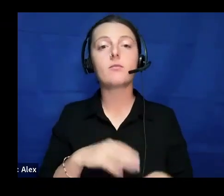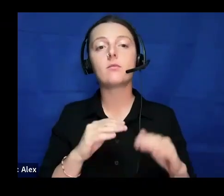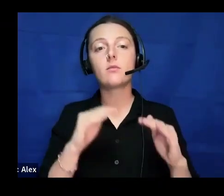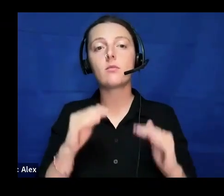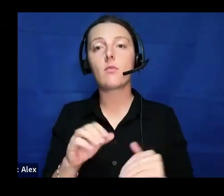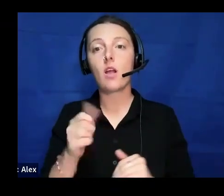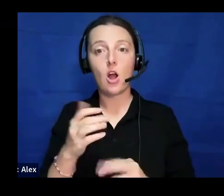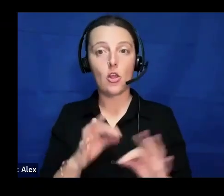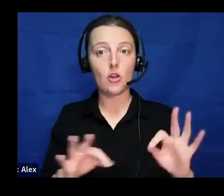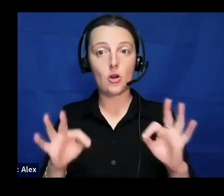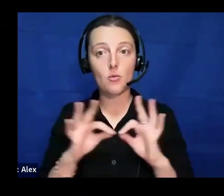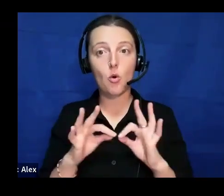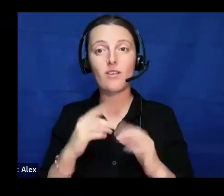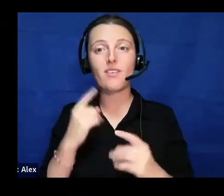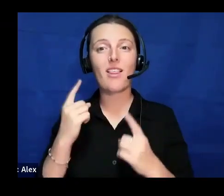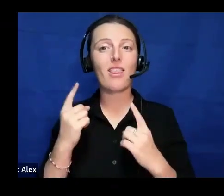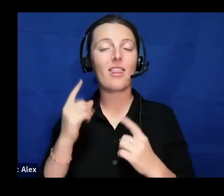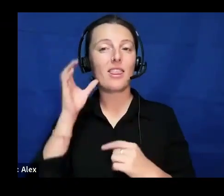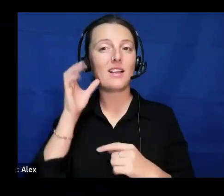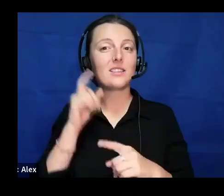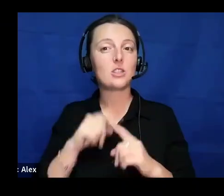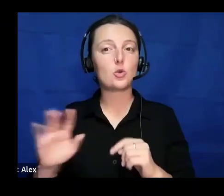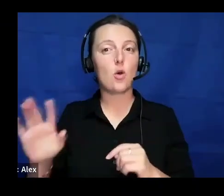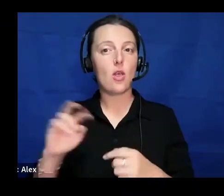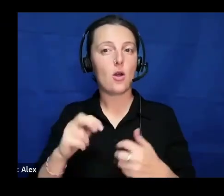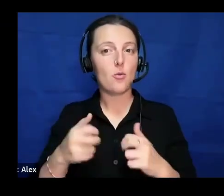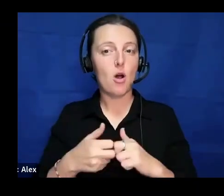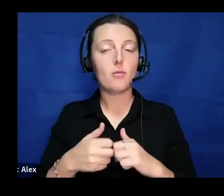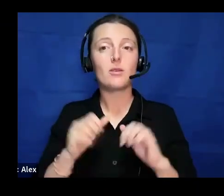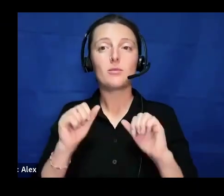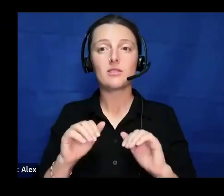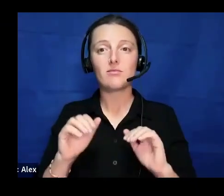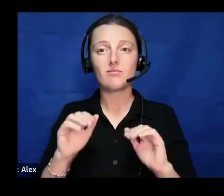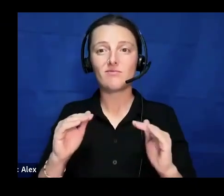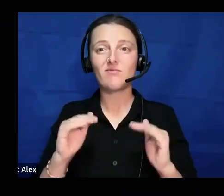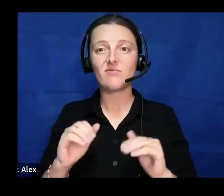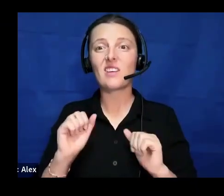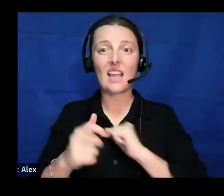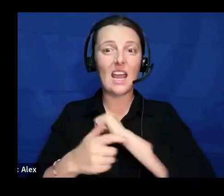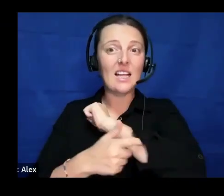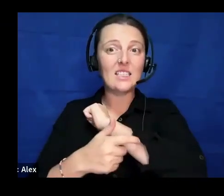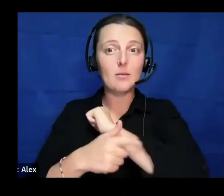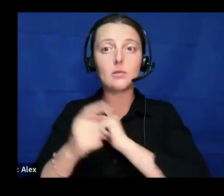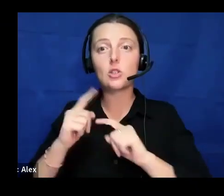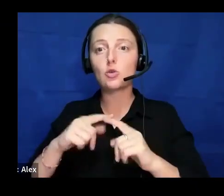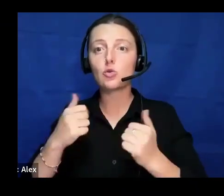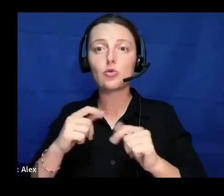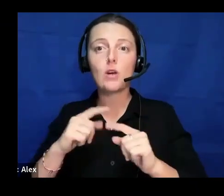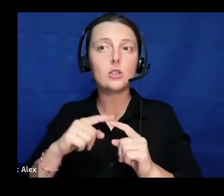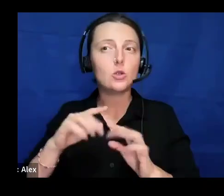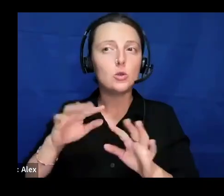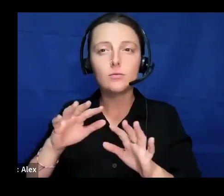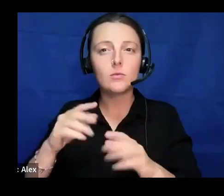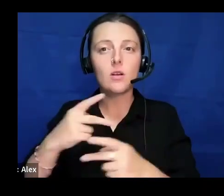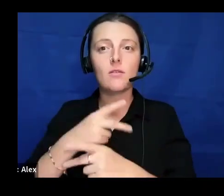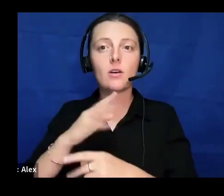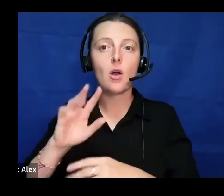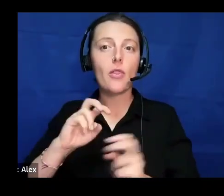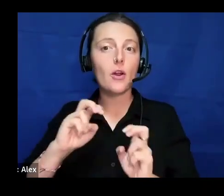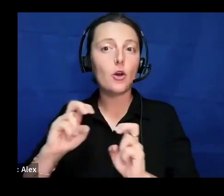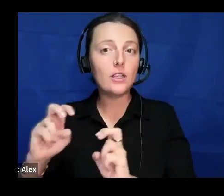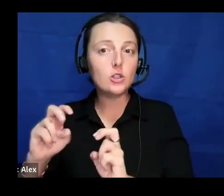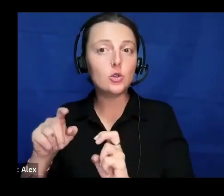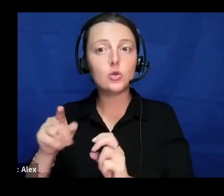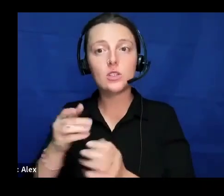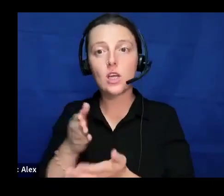their problems, right? It can be really tempting to try to figure out their issues they're going through